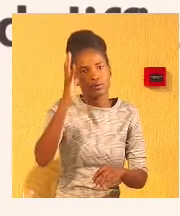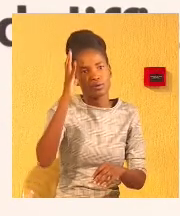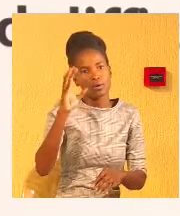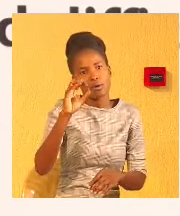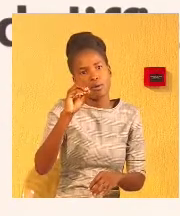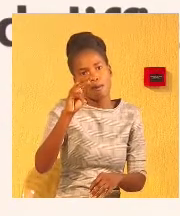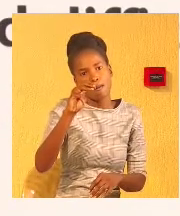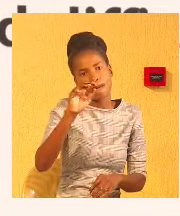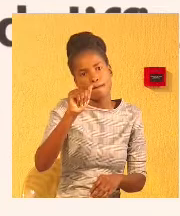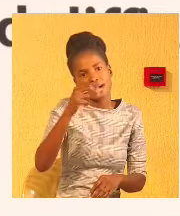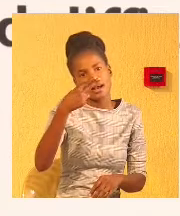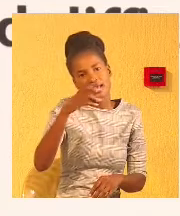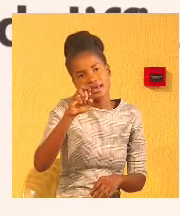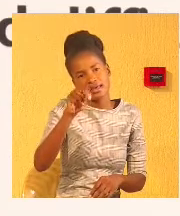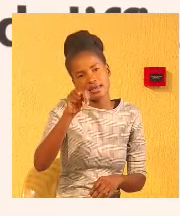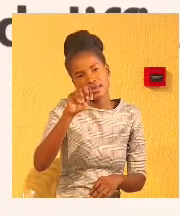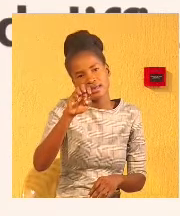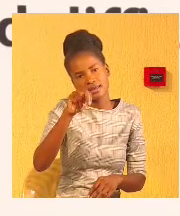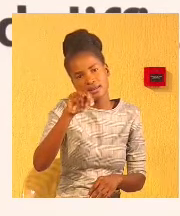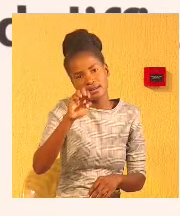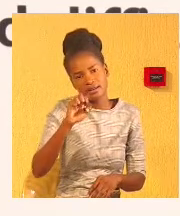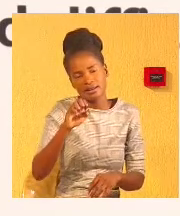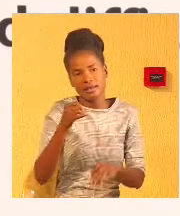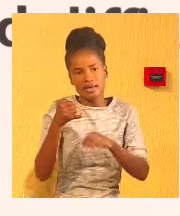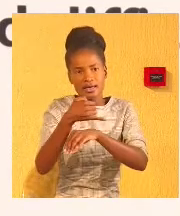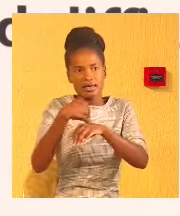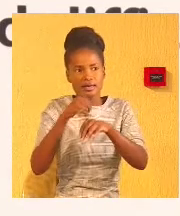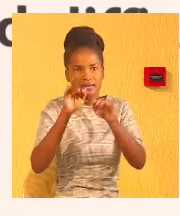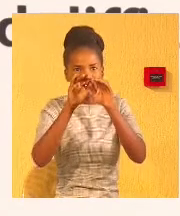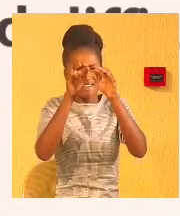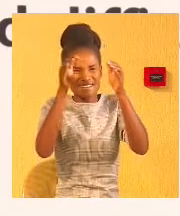Those silos have a capacity of